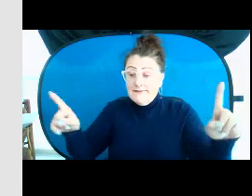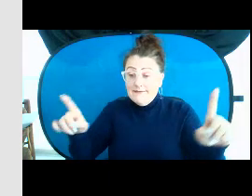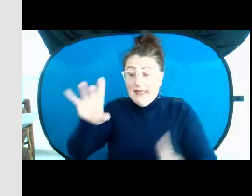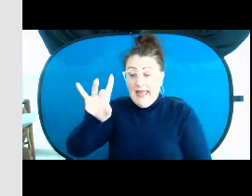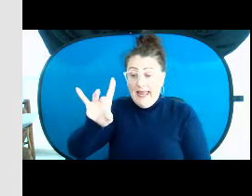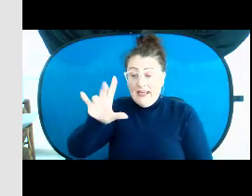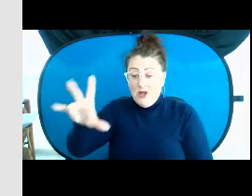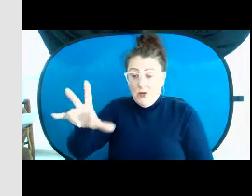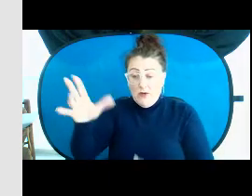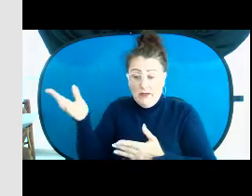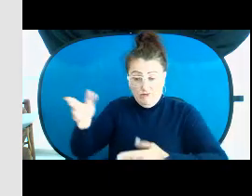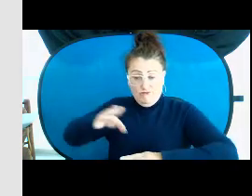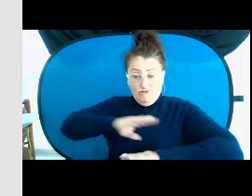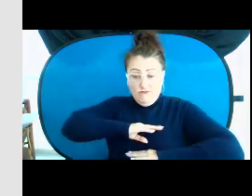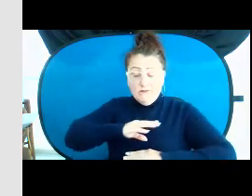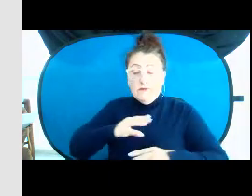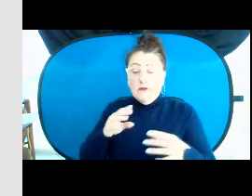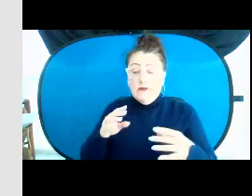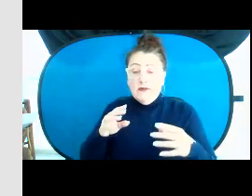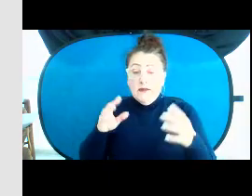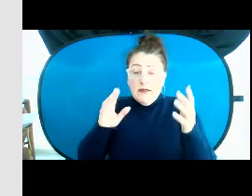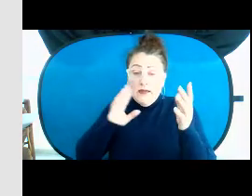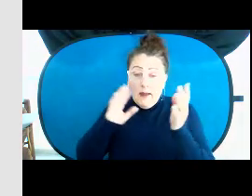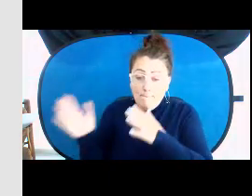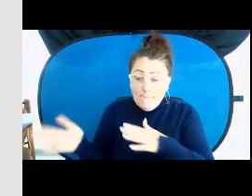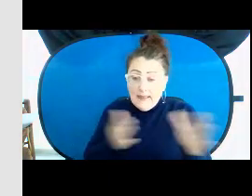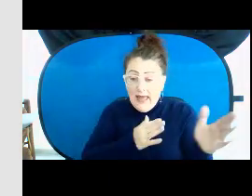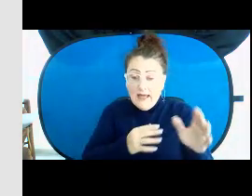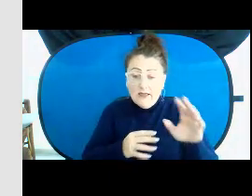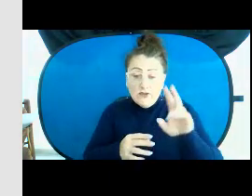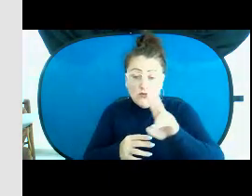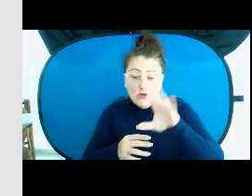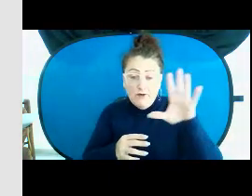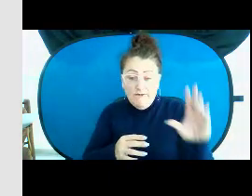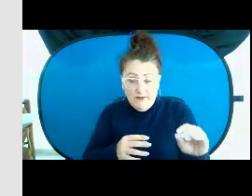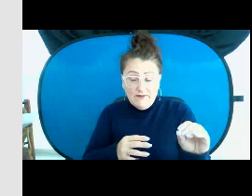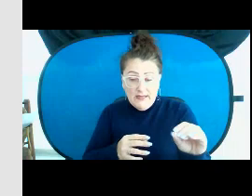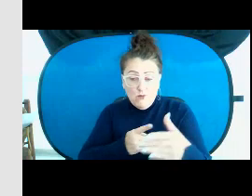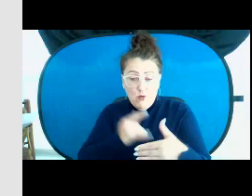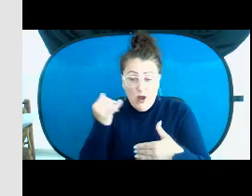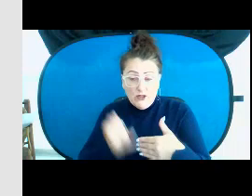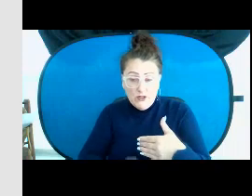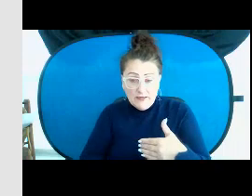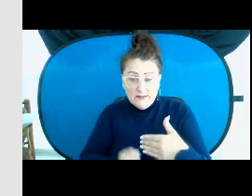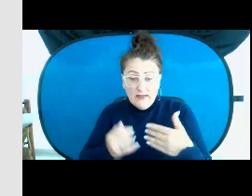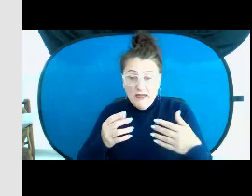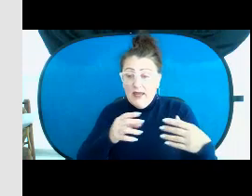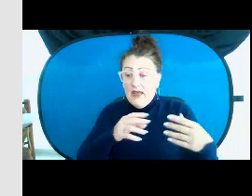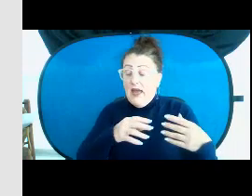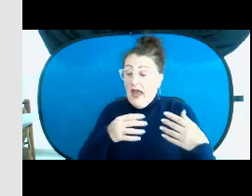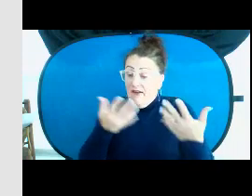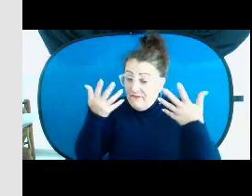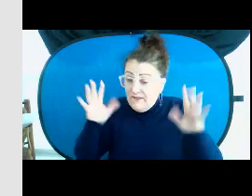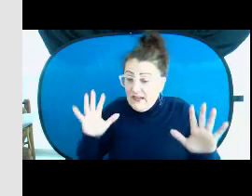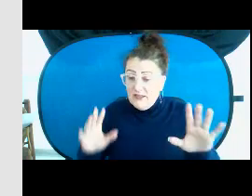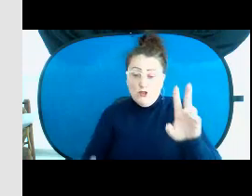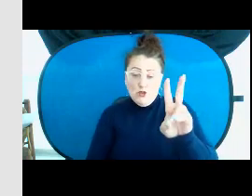delivery. We planned 250 projects to be delivered in the fiscal year, and we delivered 207 of